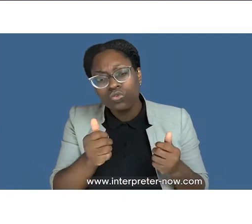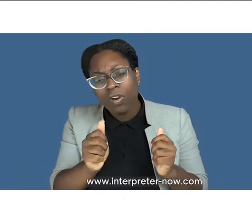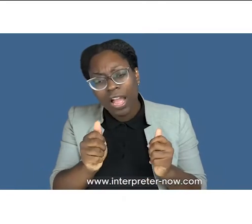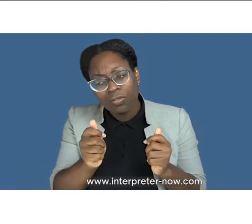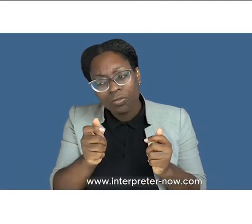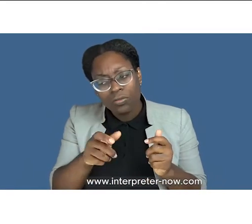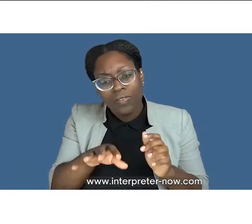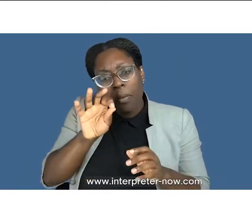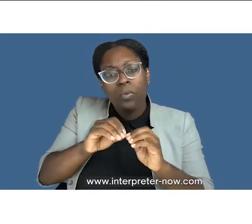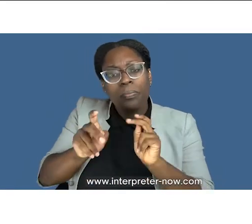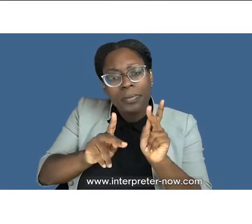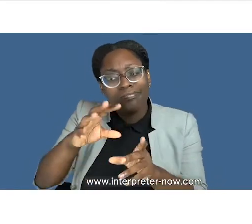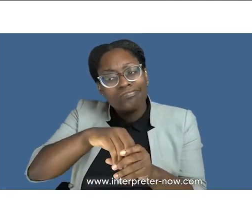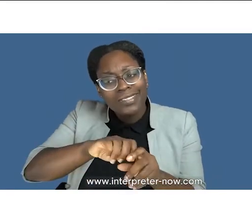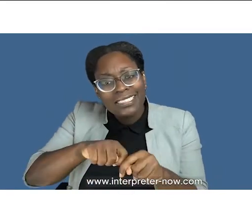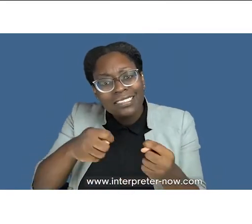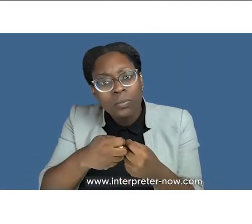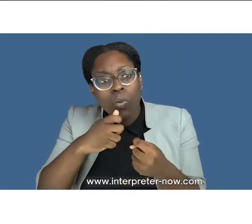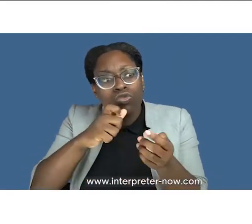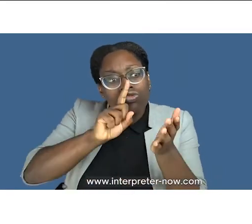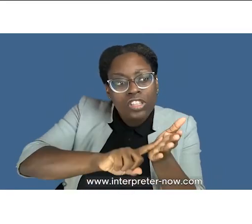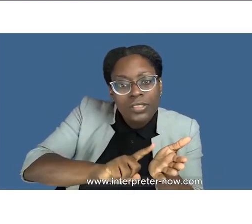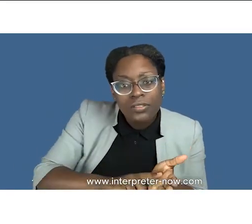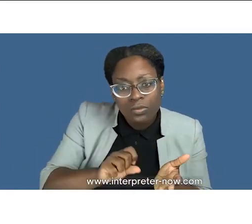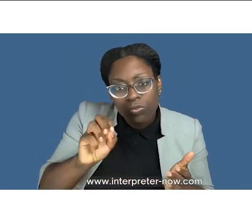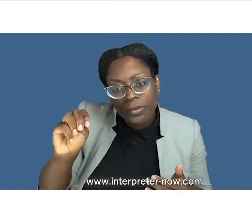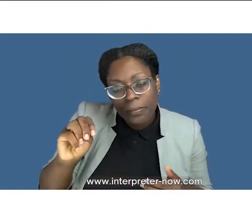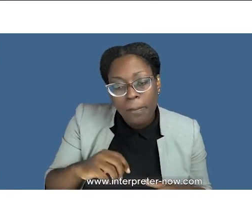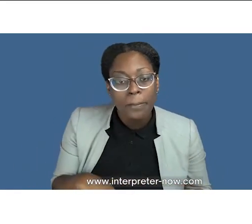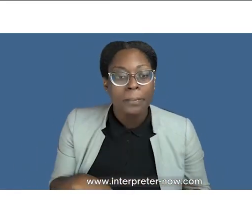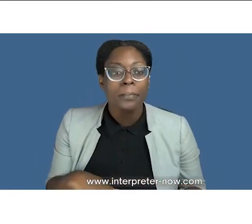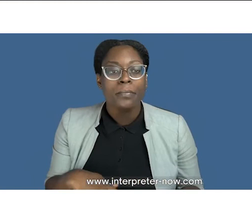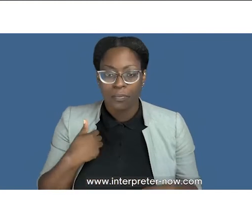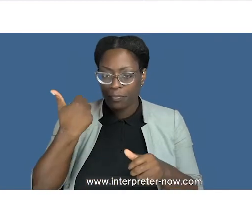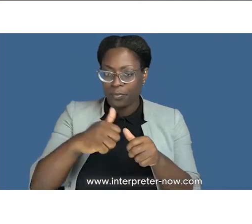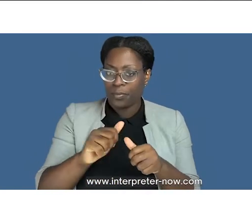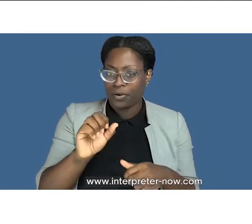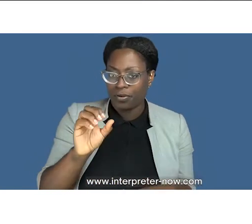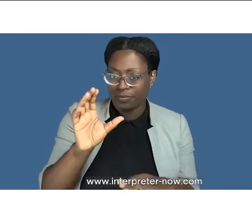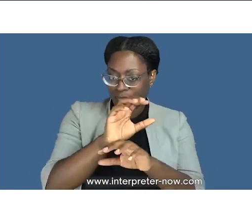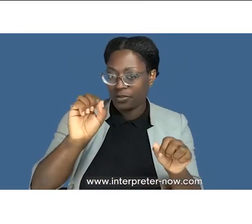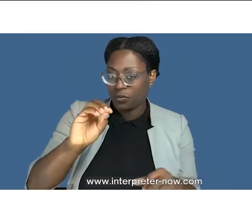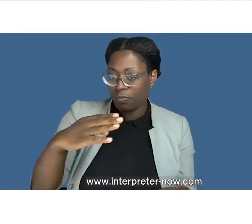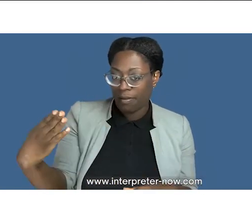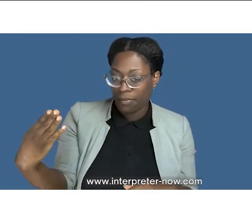work together, when Obama first became